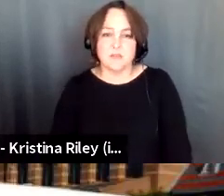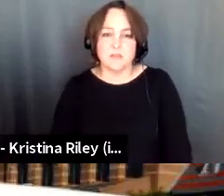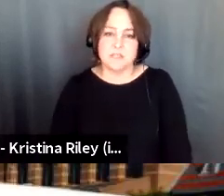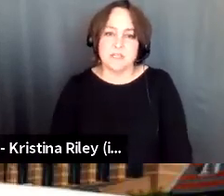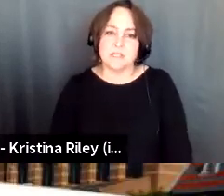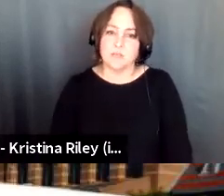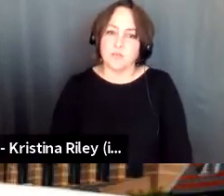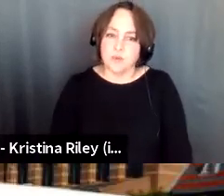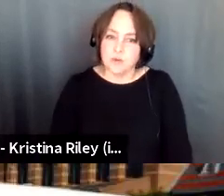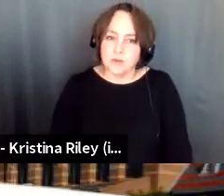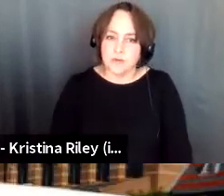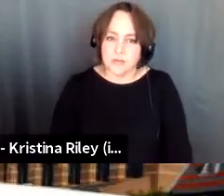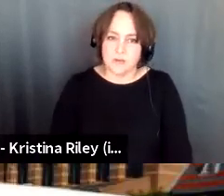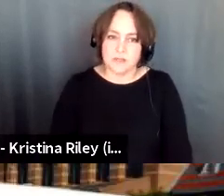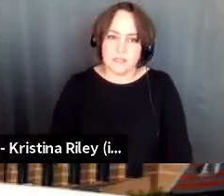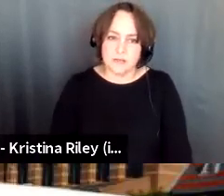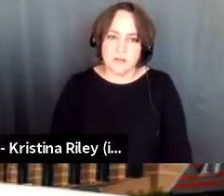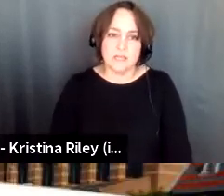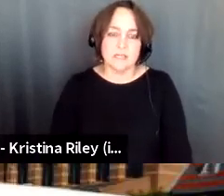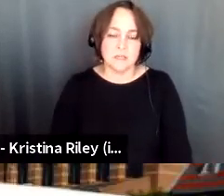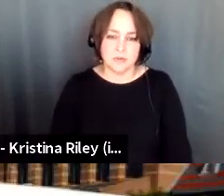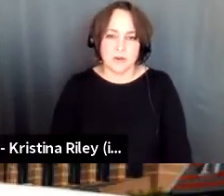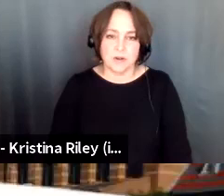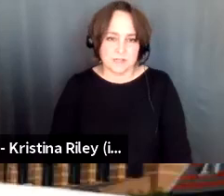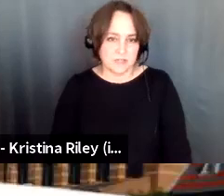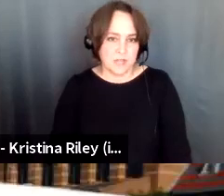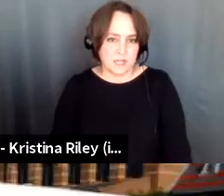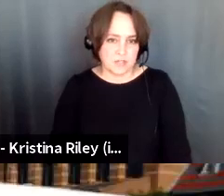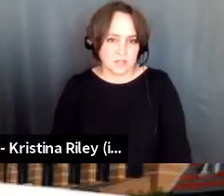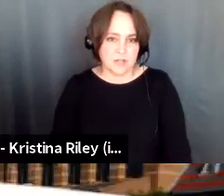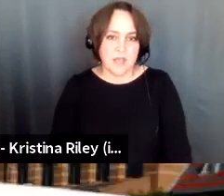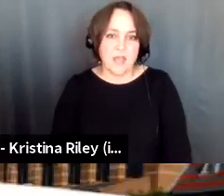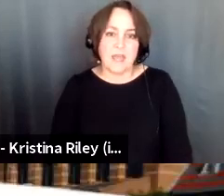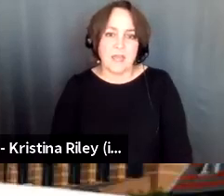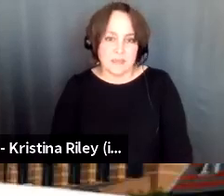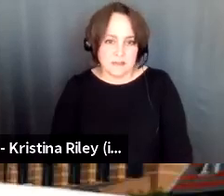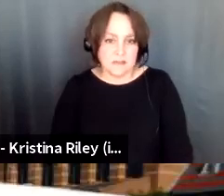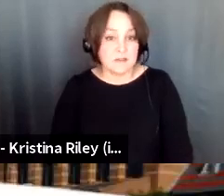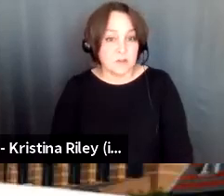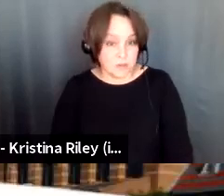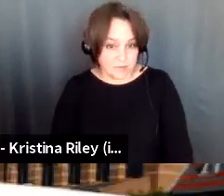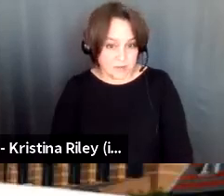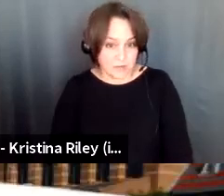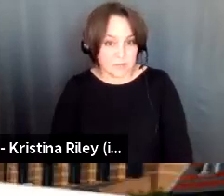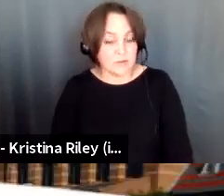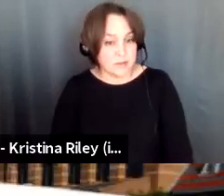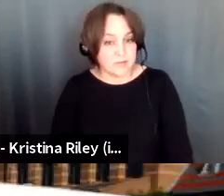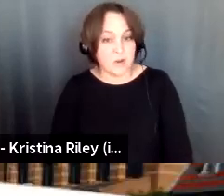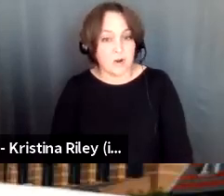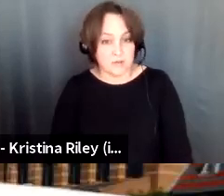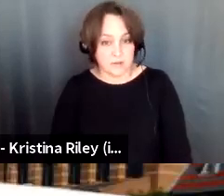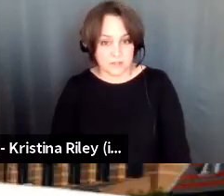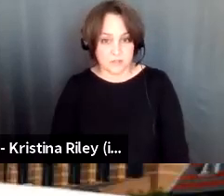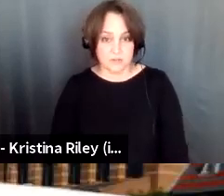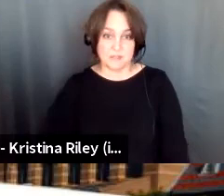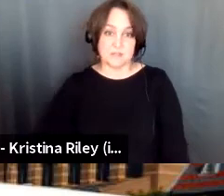Gallaudet University is a world-renowned leader in liberal arts education and career development for deaf and